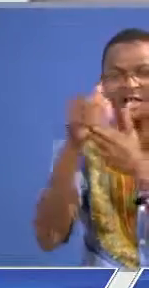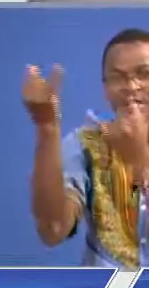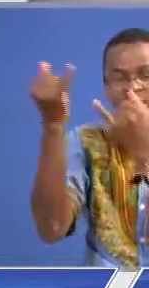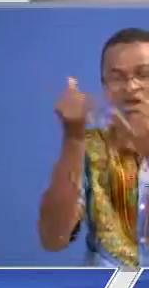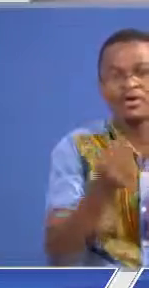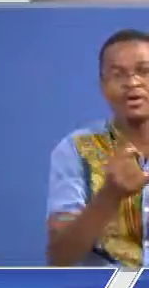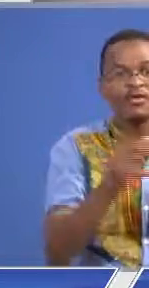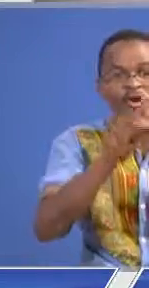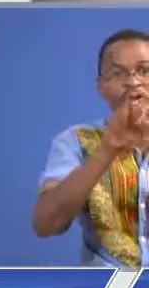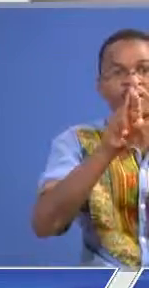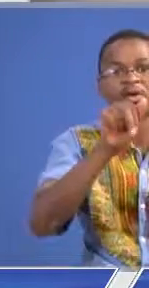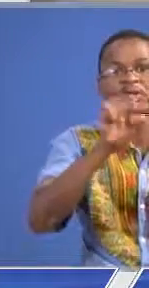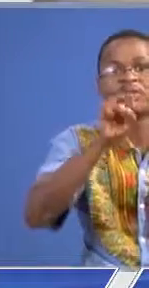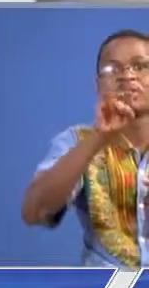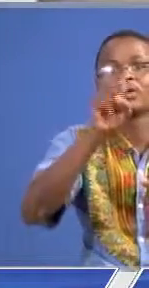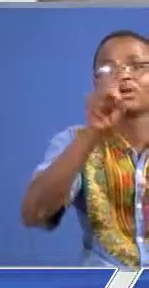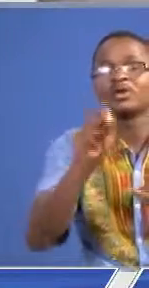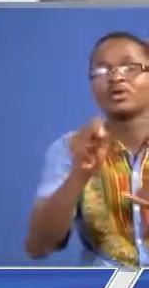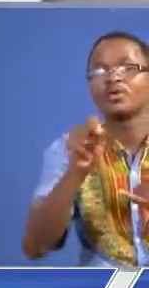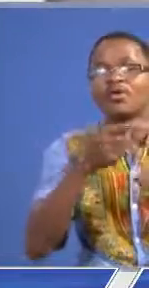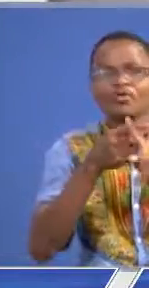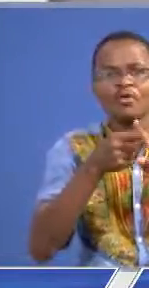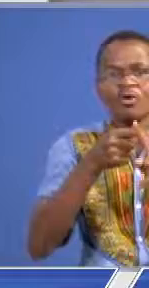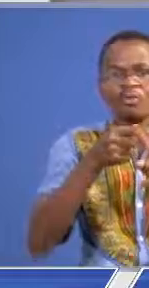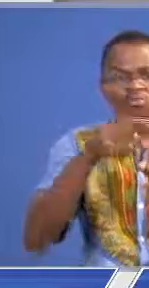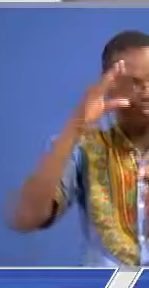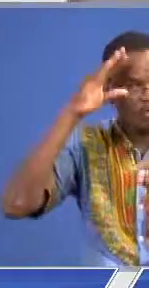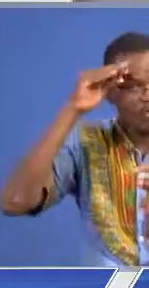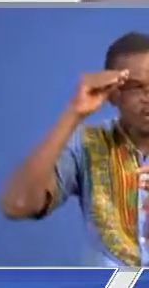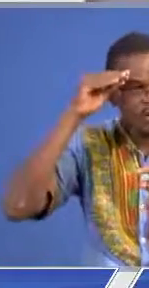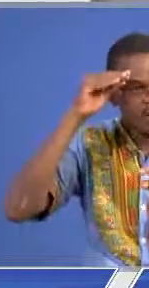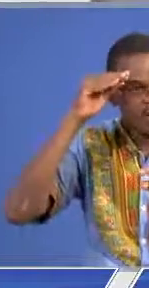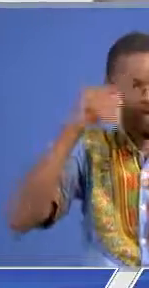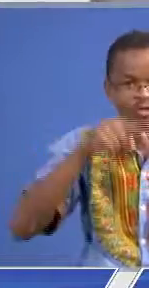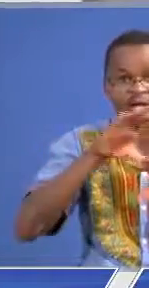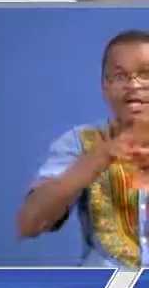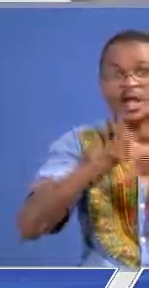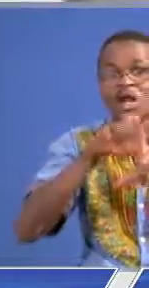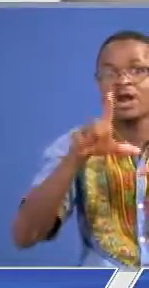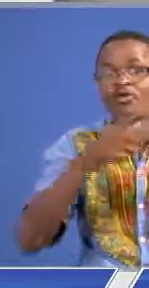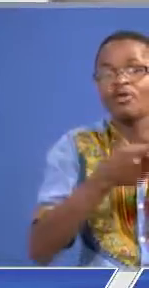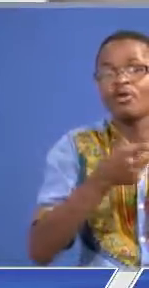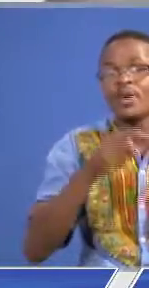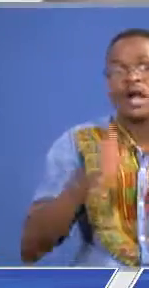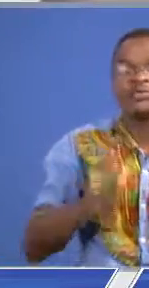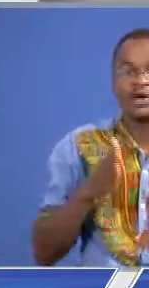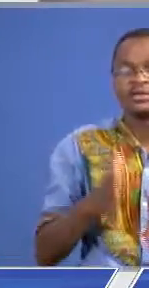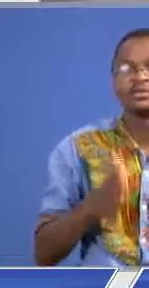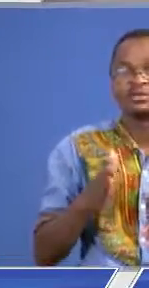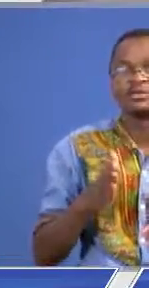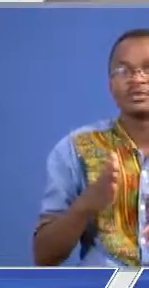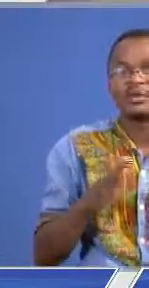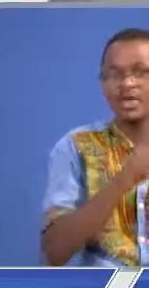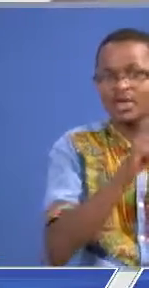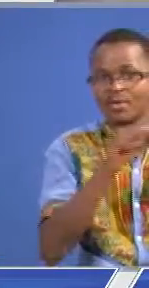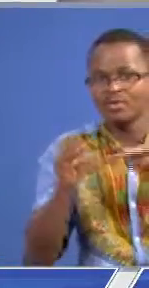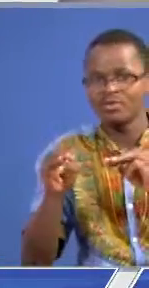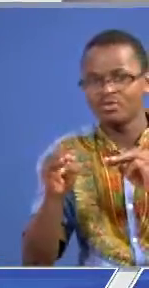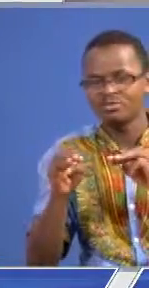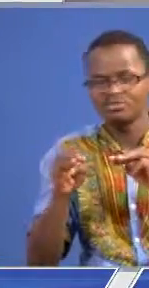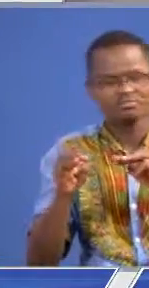transit goods through the port of Mombasa to get land for a dry port in Naivasha. The move is